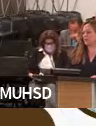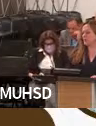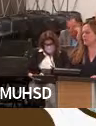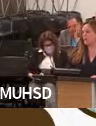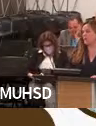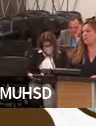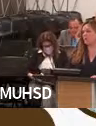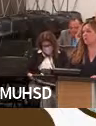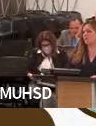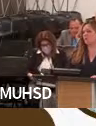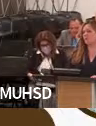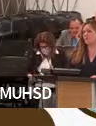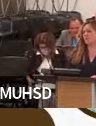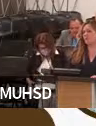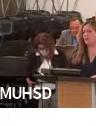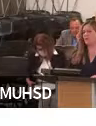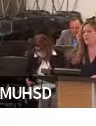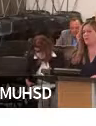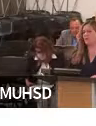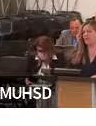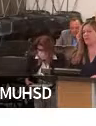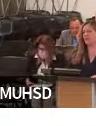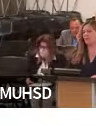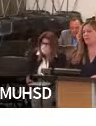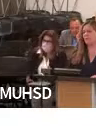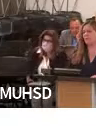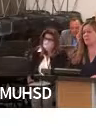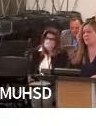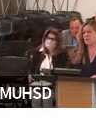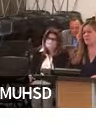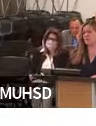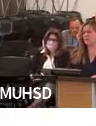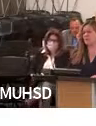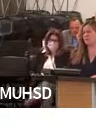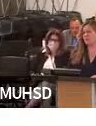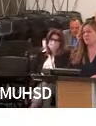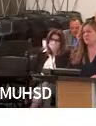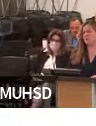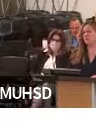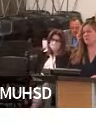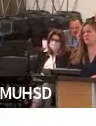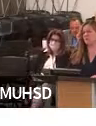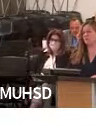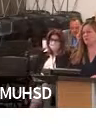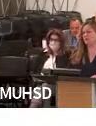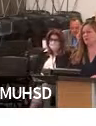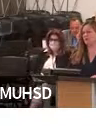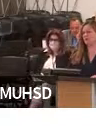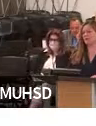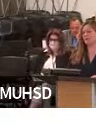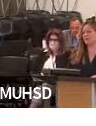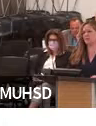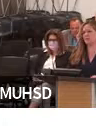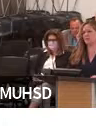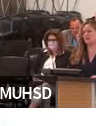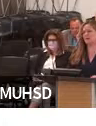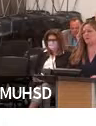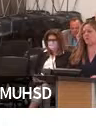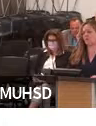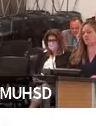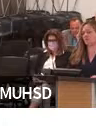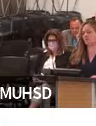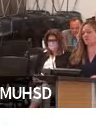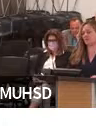in a way that's meaningful for them? What participants had to say about this particular workshop is that